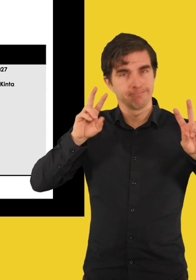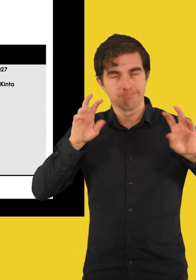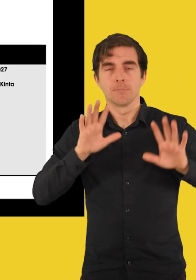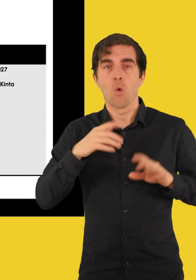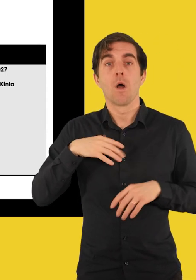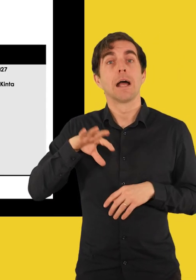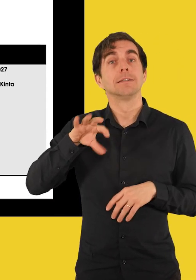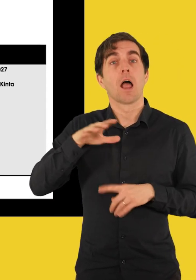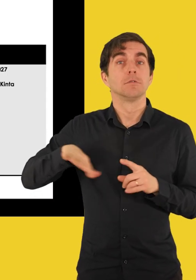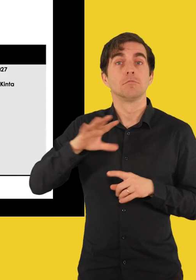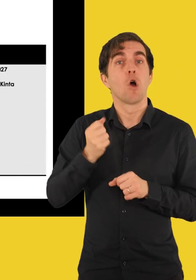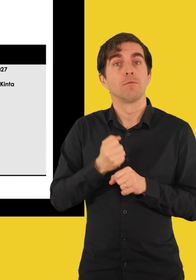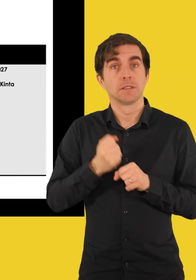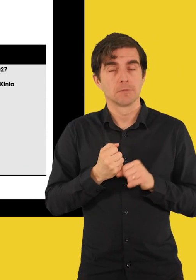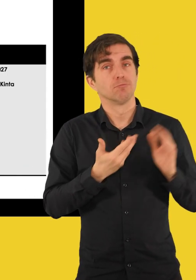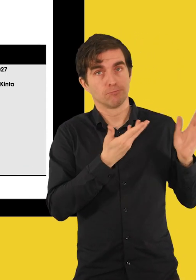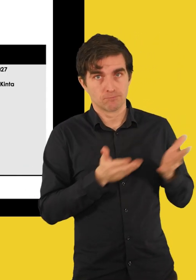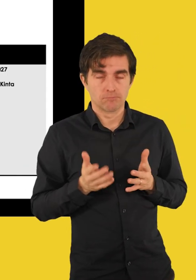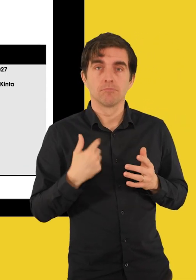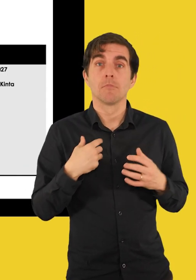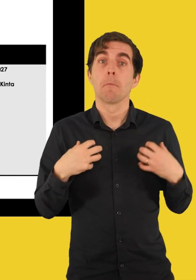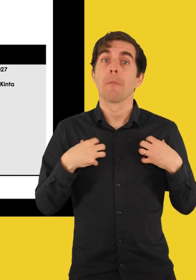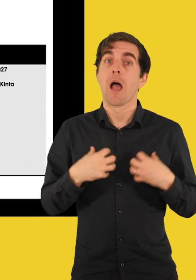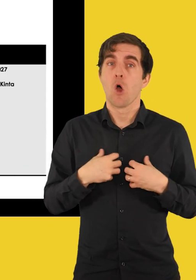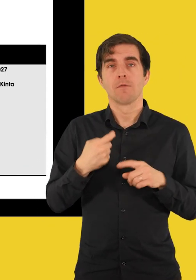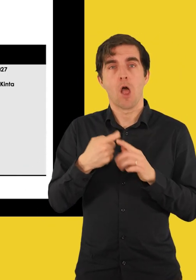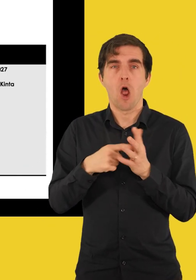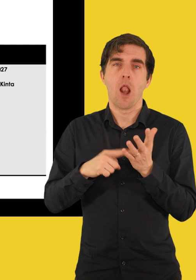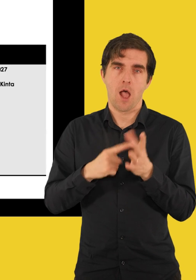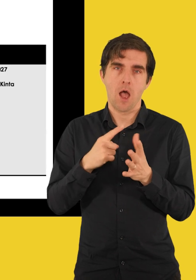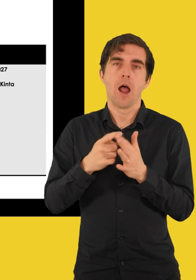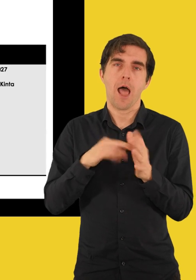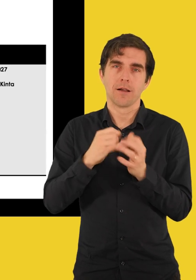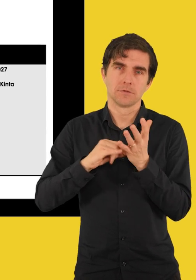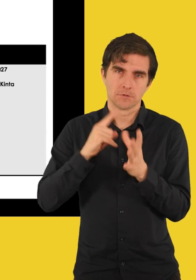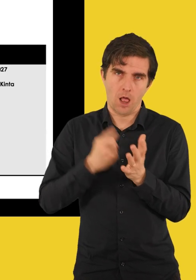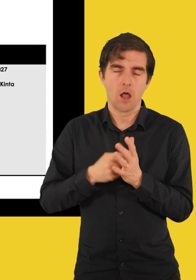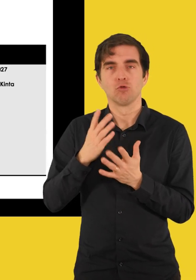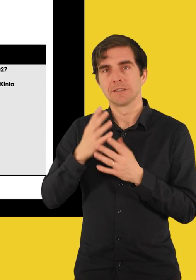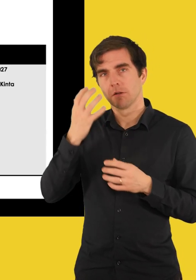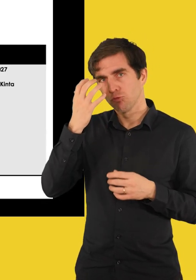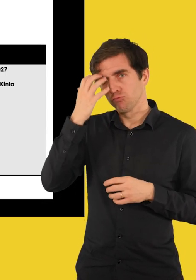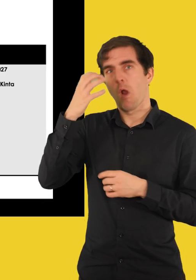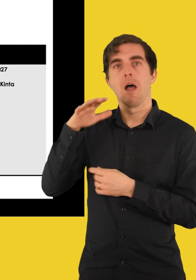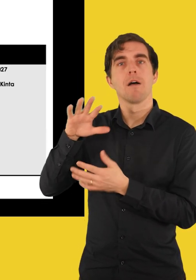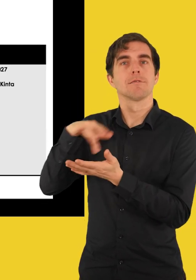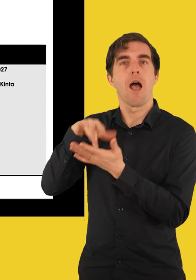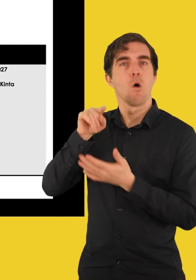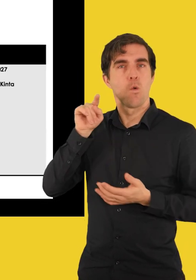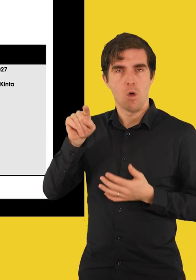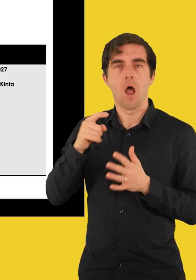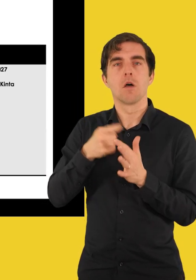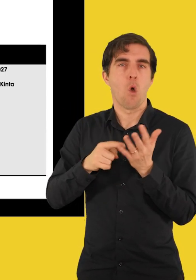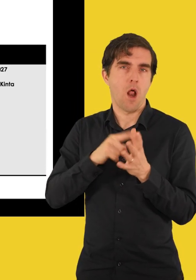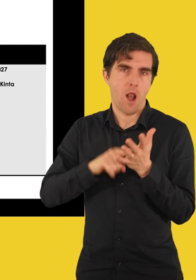government made a master plan where at that time, I was the mayor of Kuala Kangsar, which is a royal town. And for